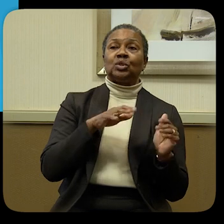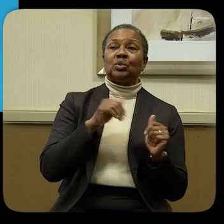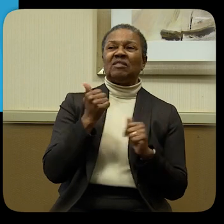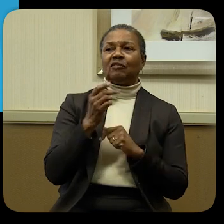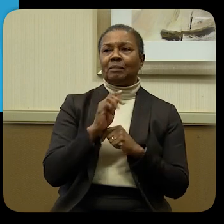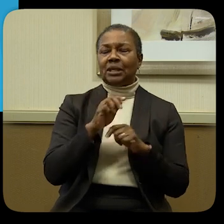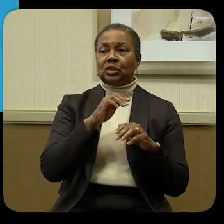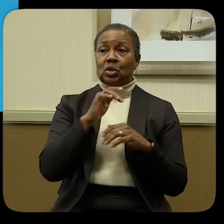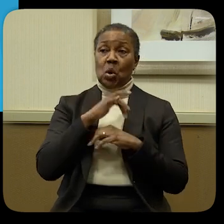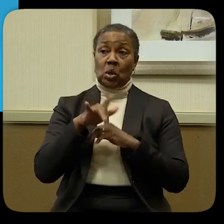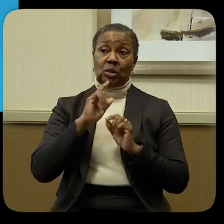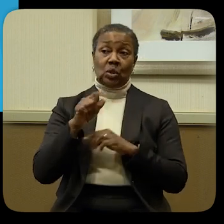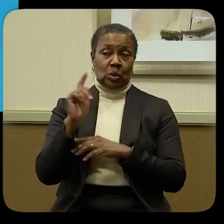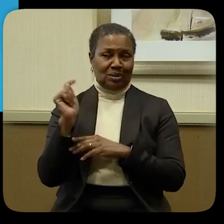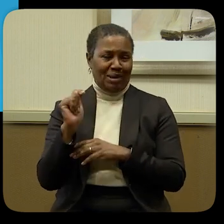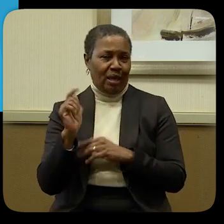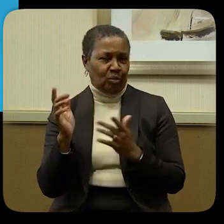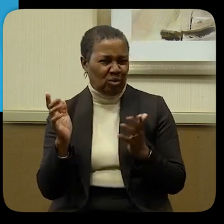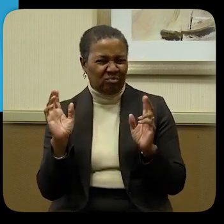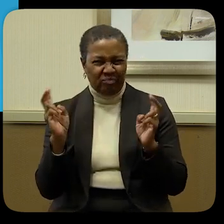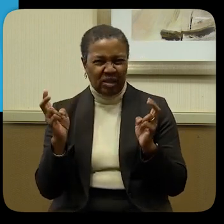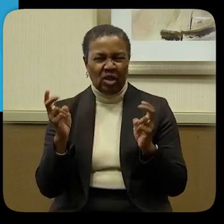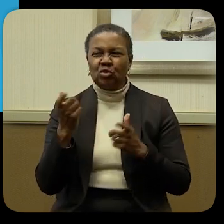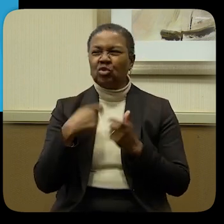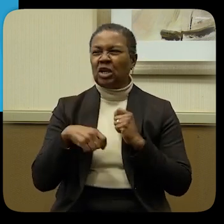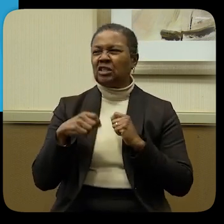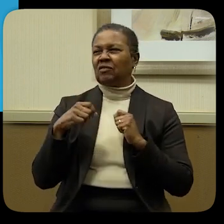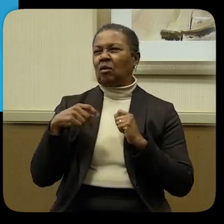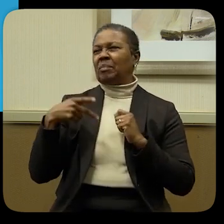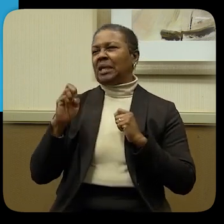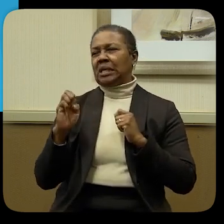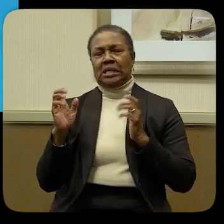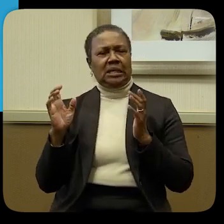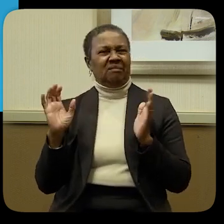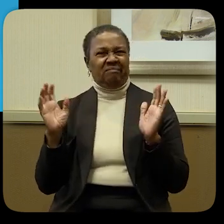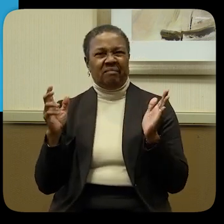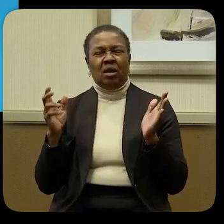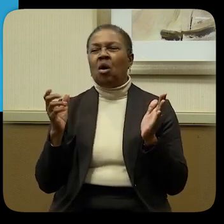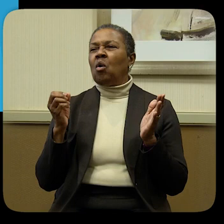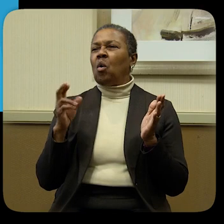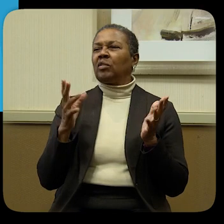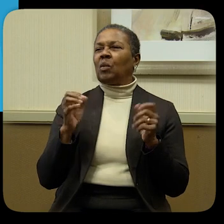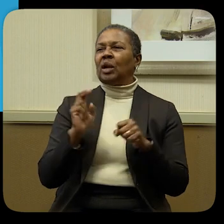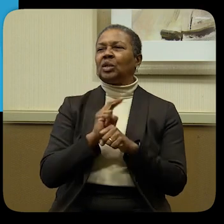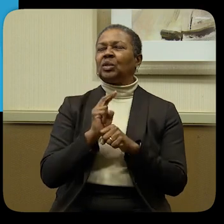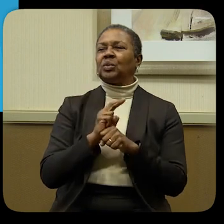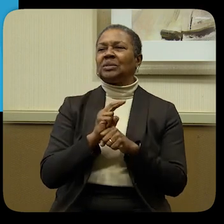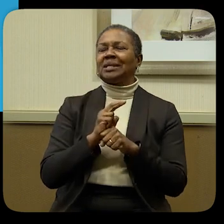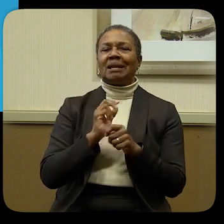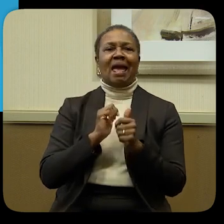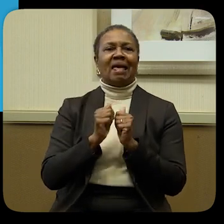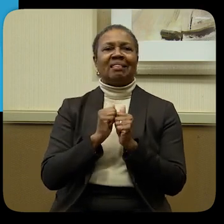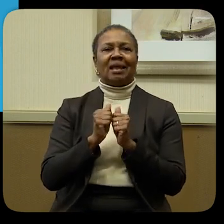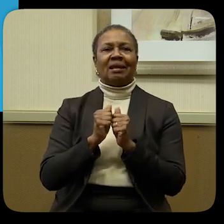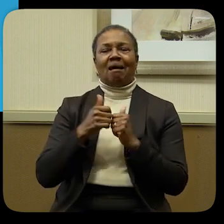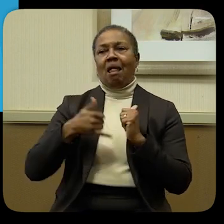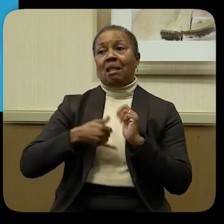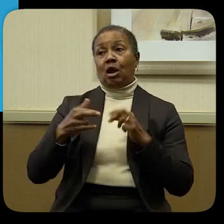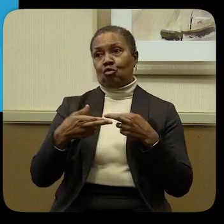minutes early to go to the bathroom to change for PE, something like that, or they want to use an athletic locker